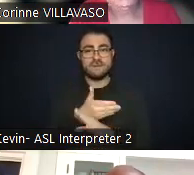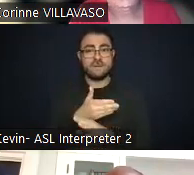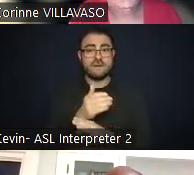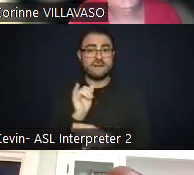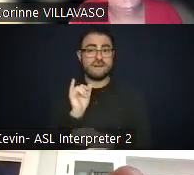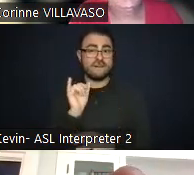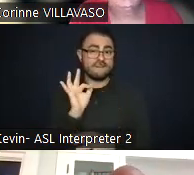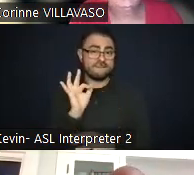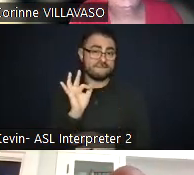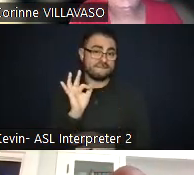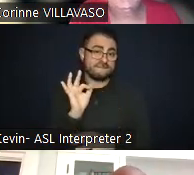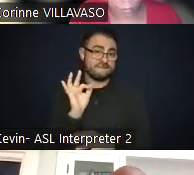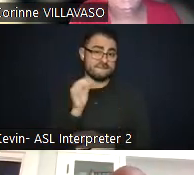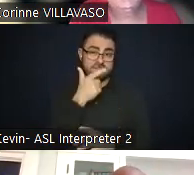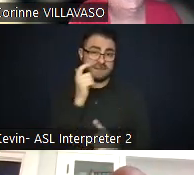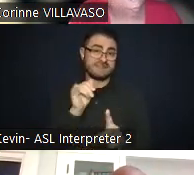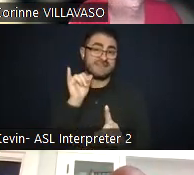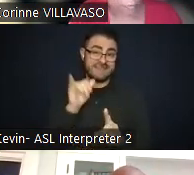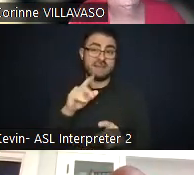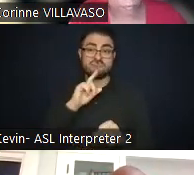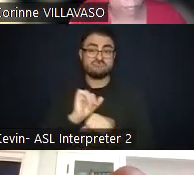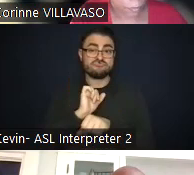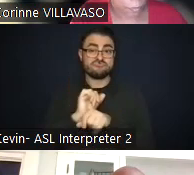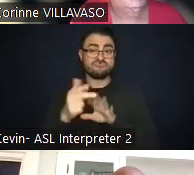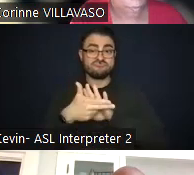because that is definitely an employee.